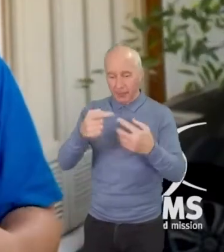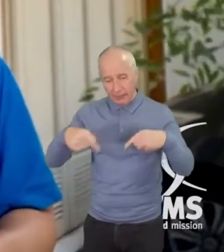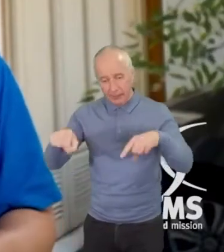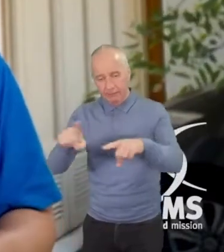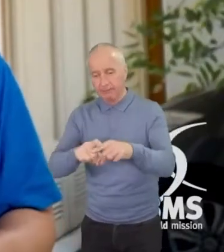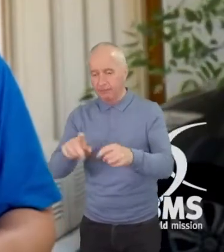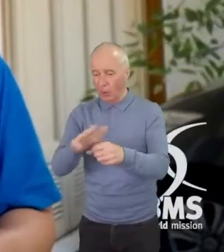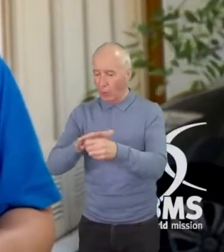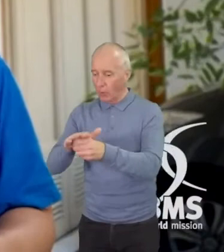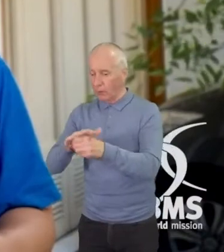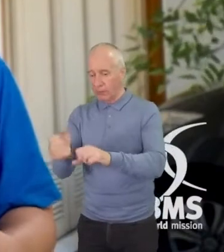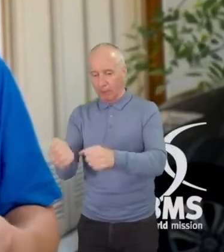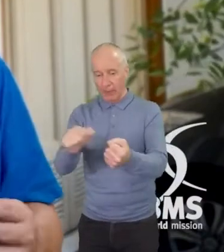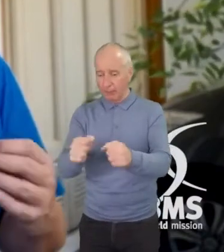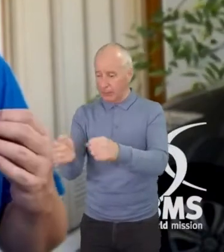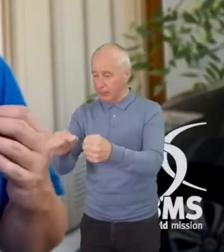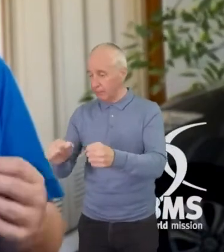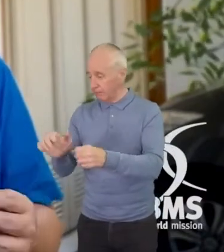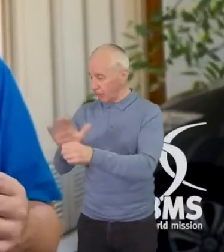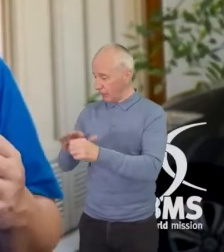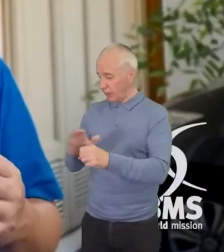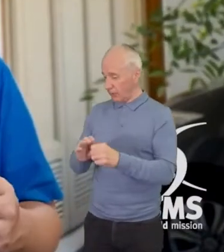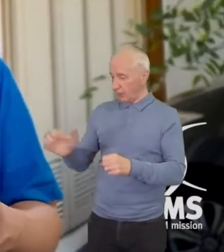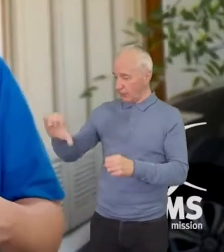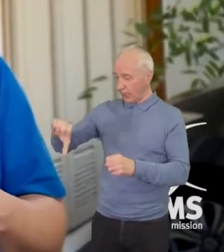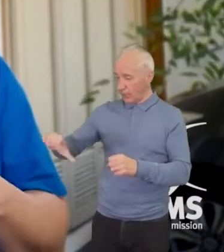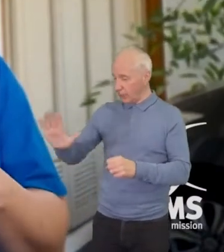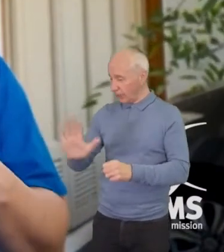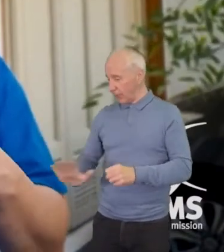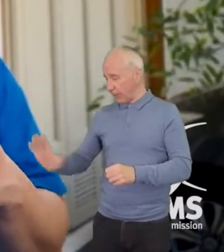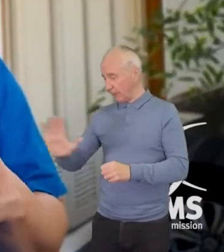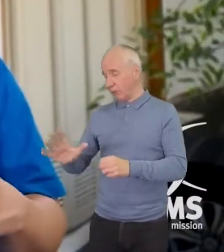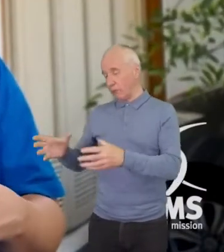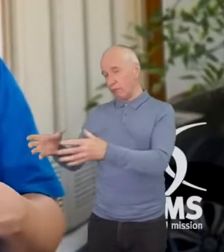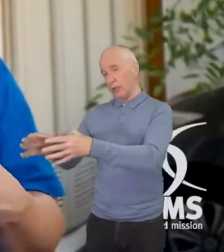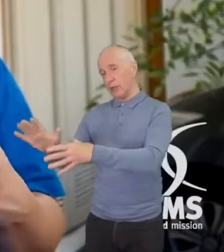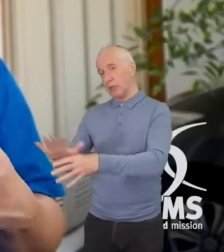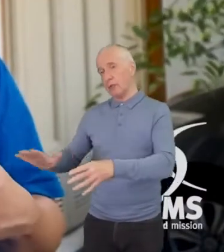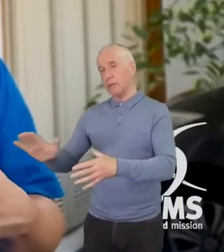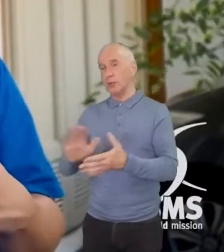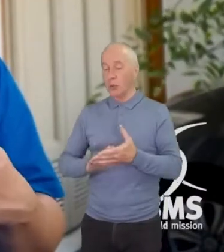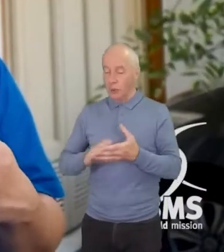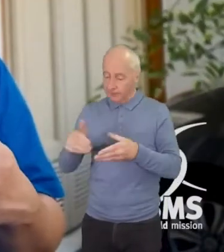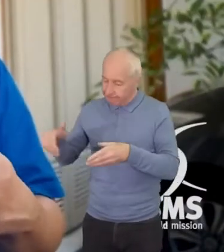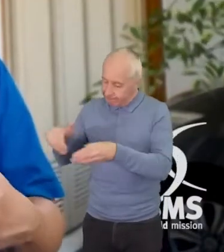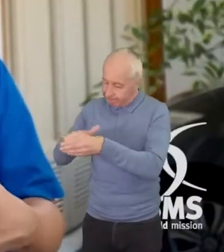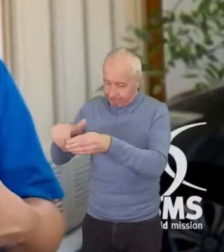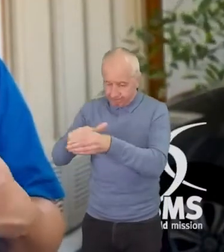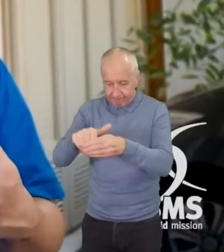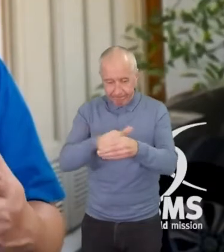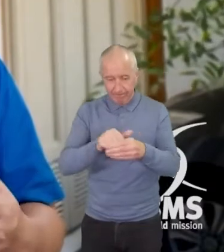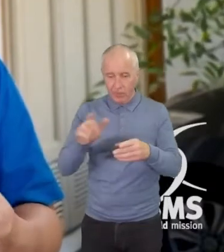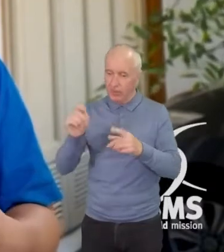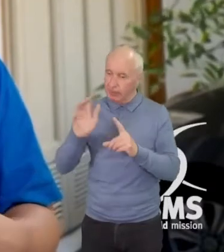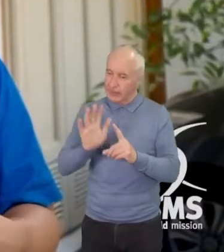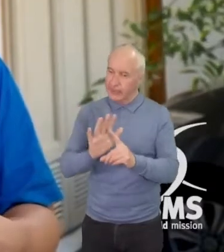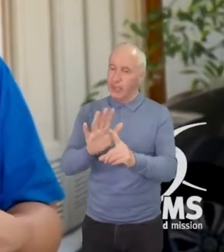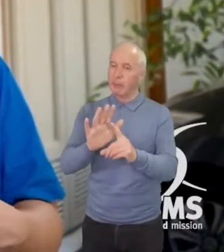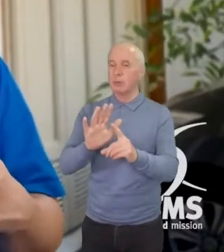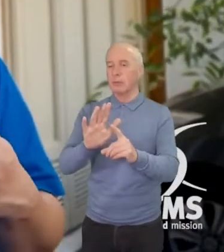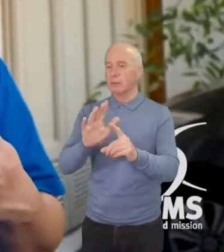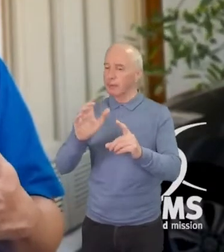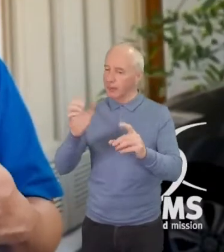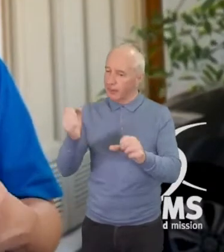Baptist churches in the Asia and Pacific region, to be able to equip to partake in the discipleship making